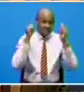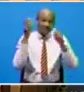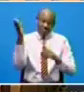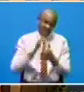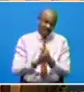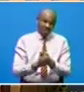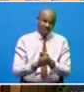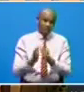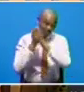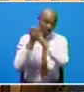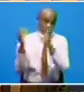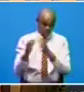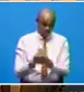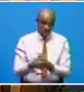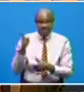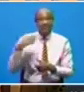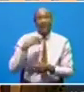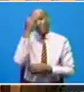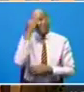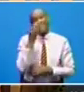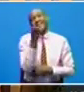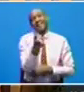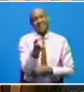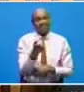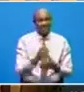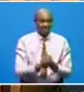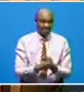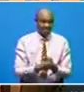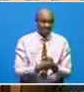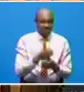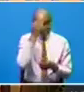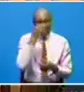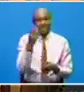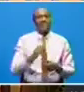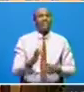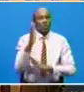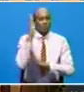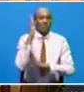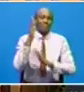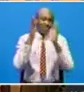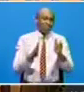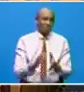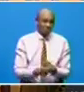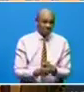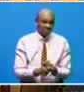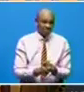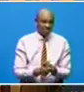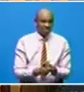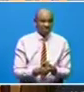Yet here is now masquerading as the security chief of the country.